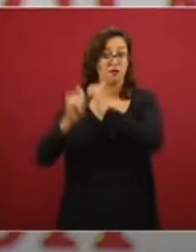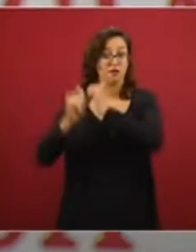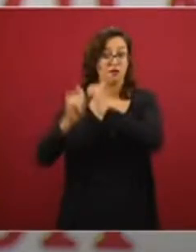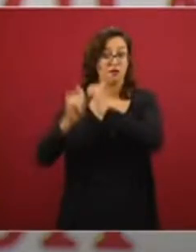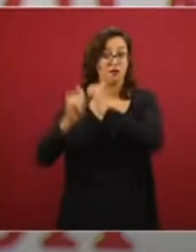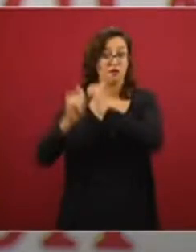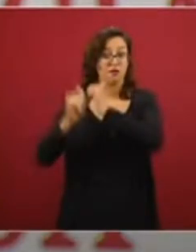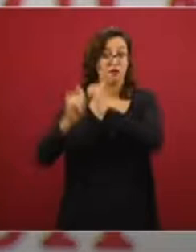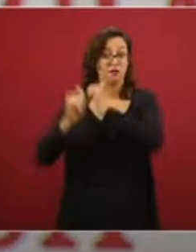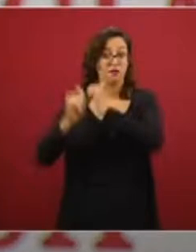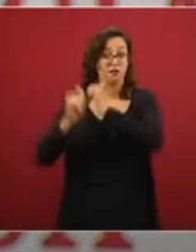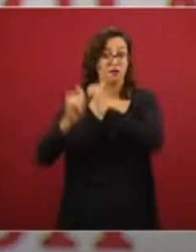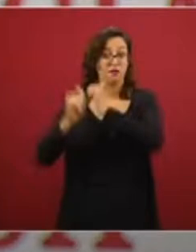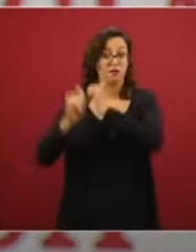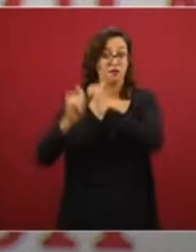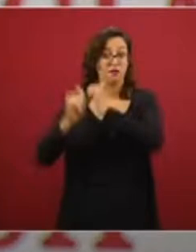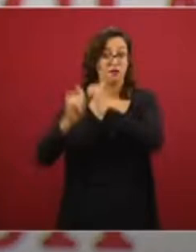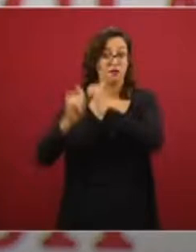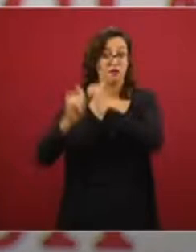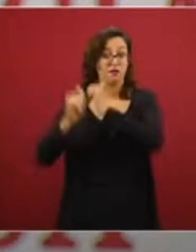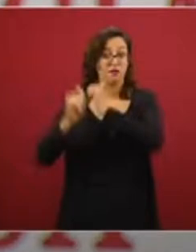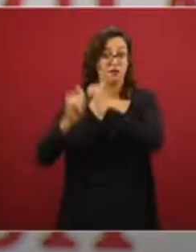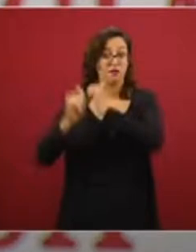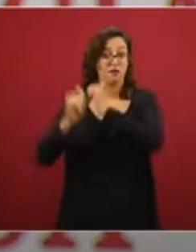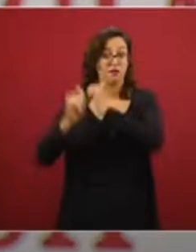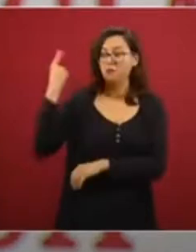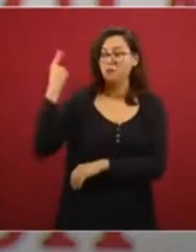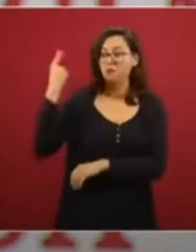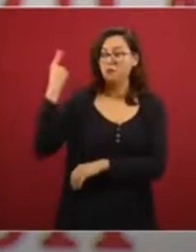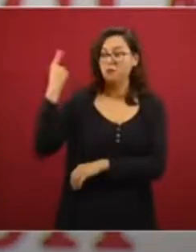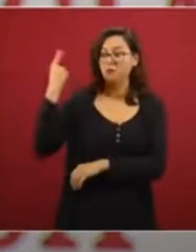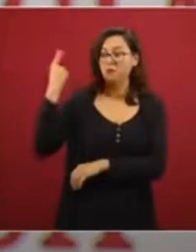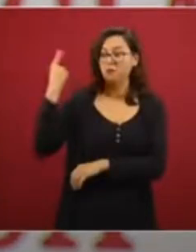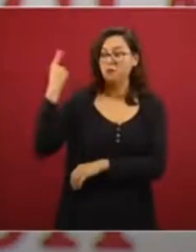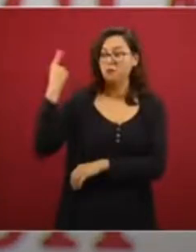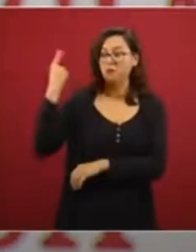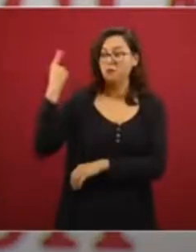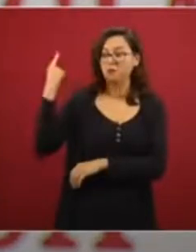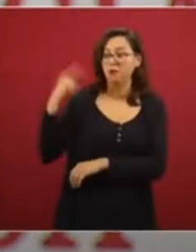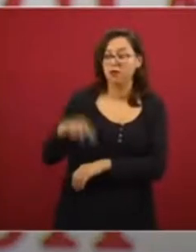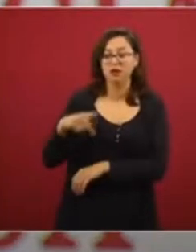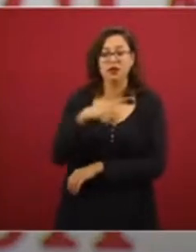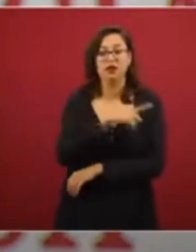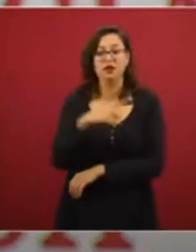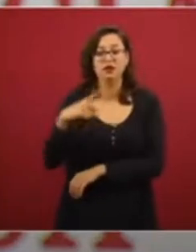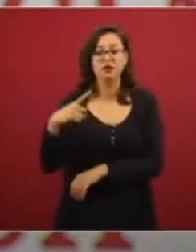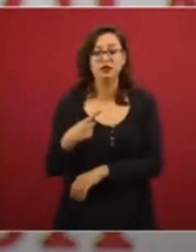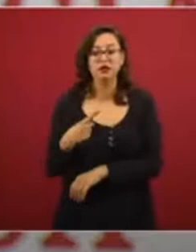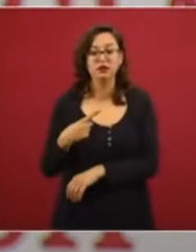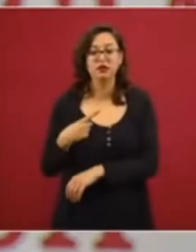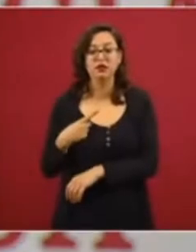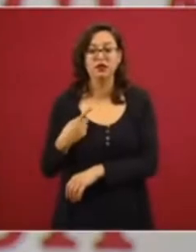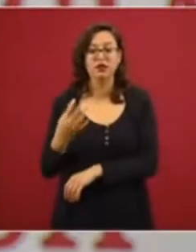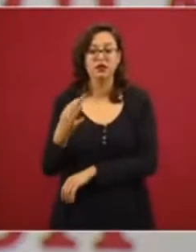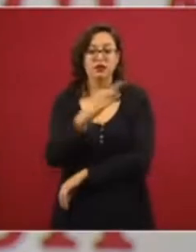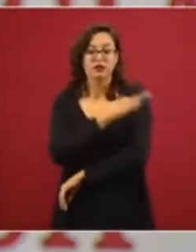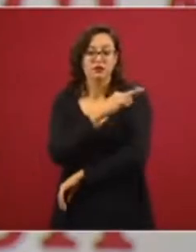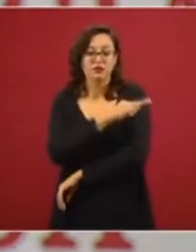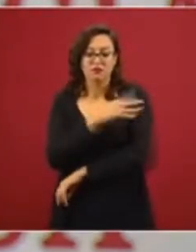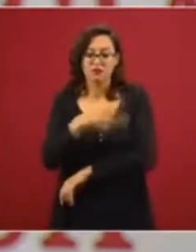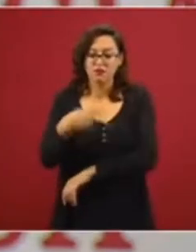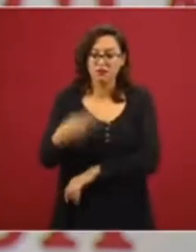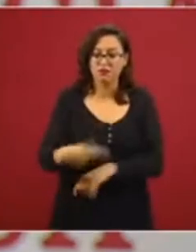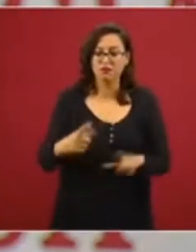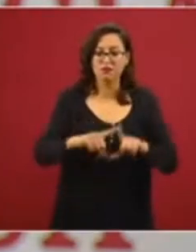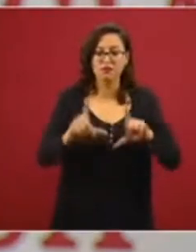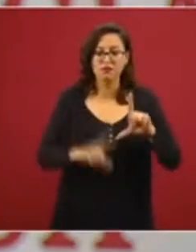Republic since the month of April told us buscáramos el respaldo a los proyectos de vacunas mexicanas. Recordarán